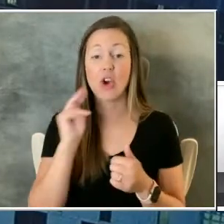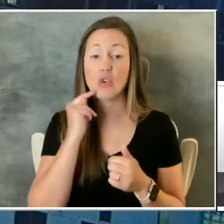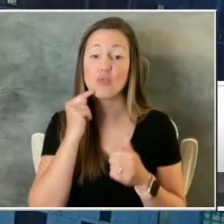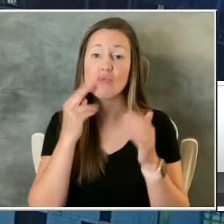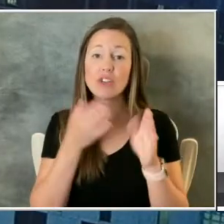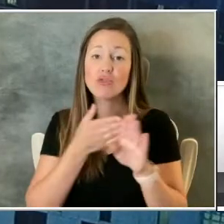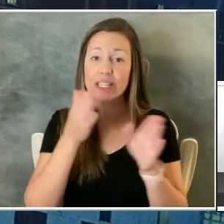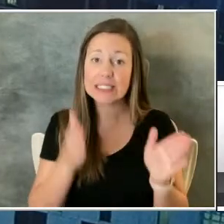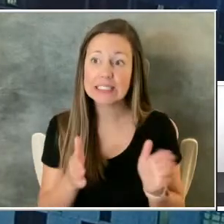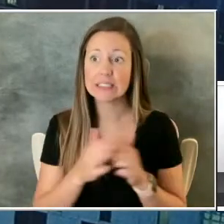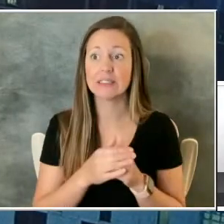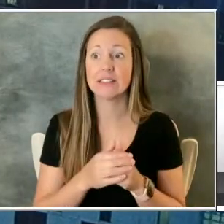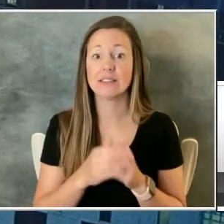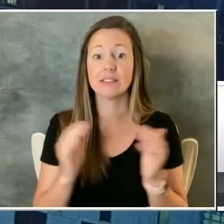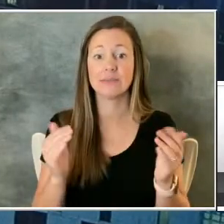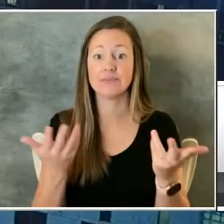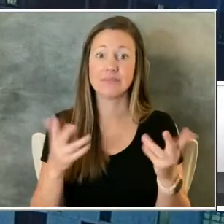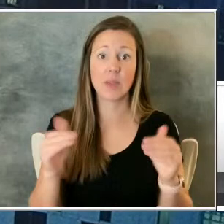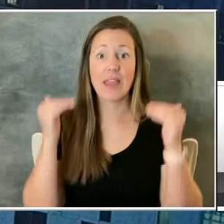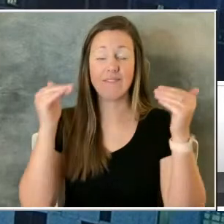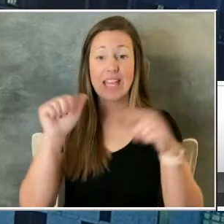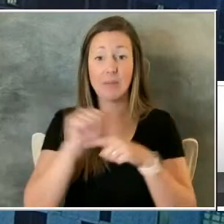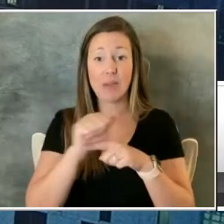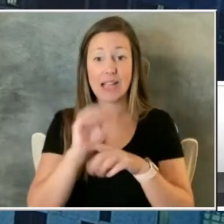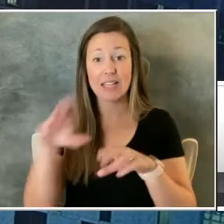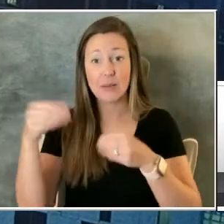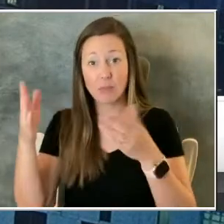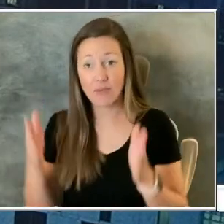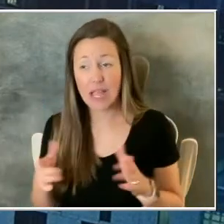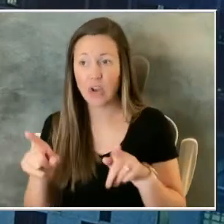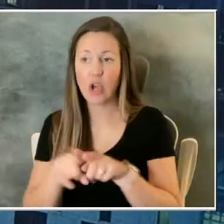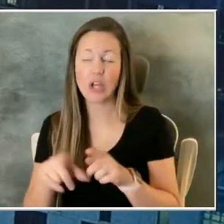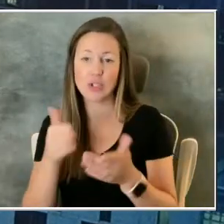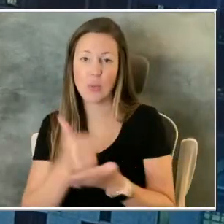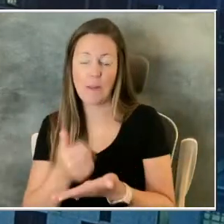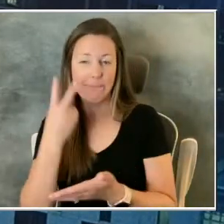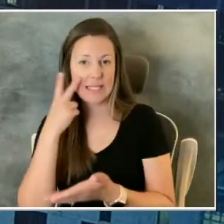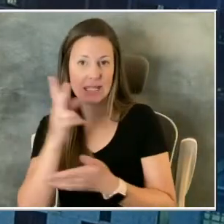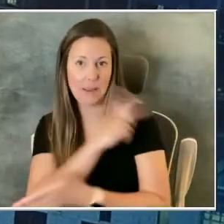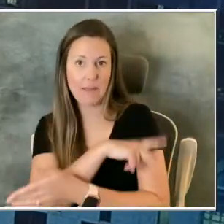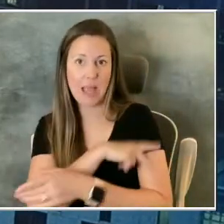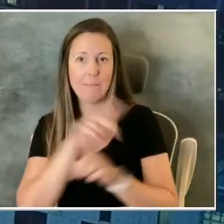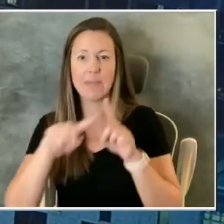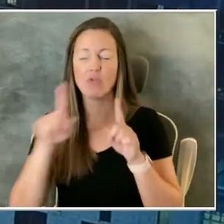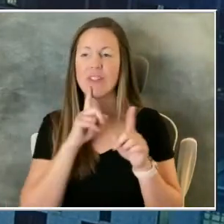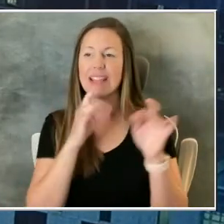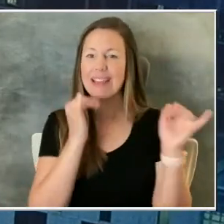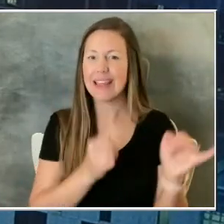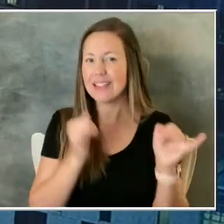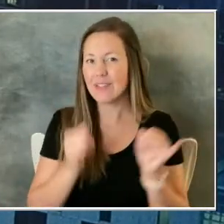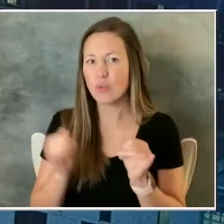practice providers that also help us see patients. But it's also really individualized, and so one program doesn't work